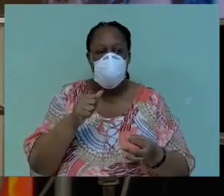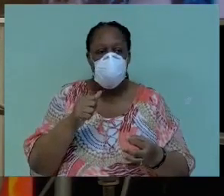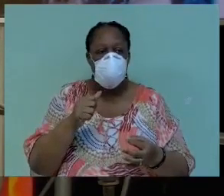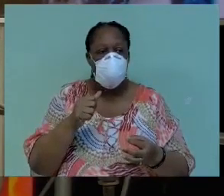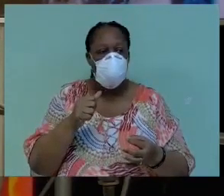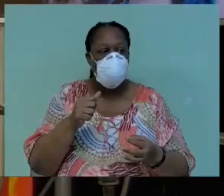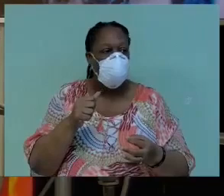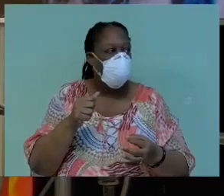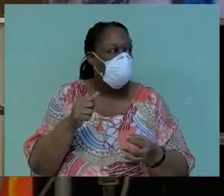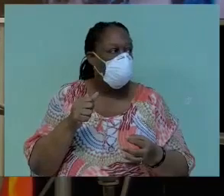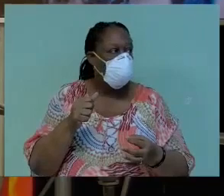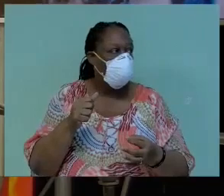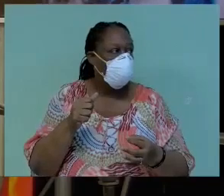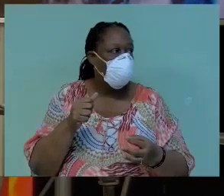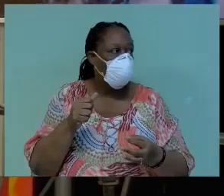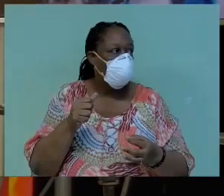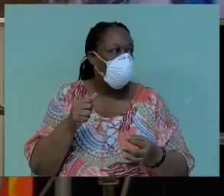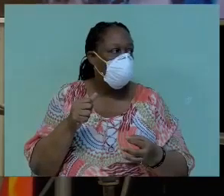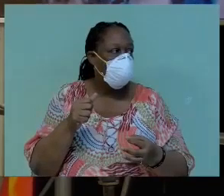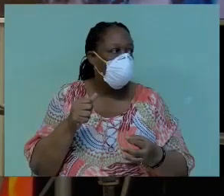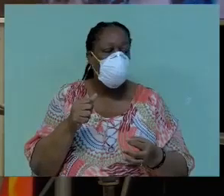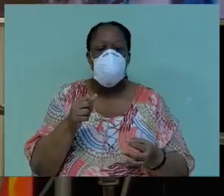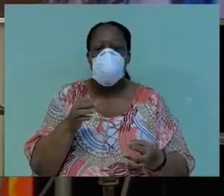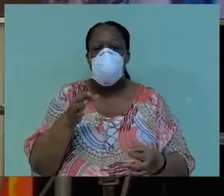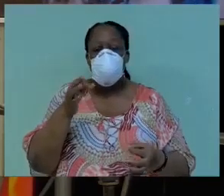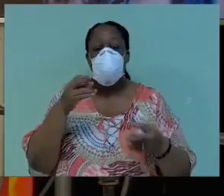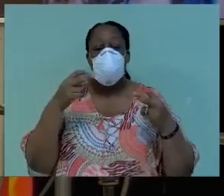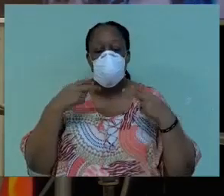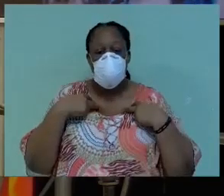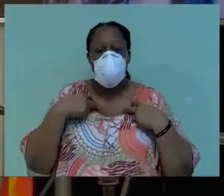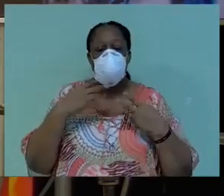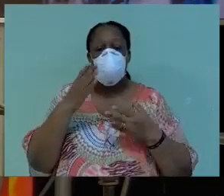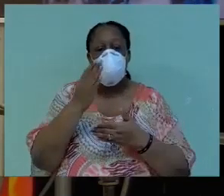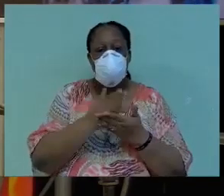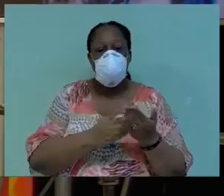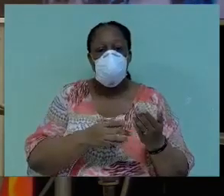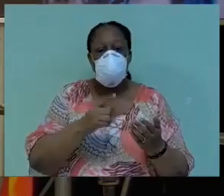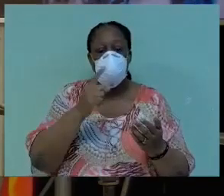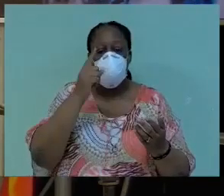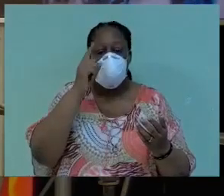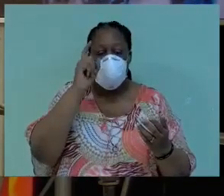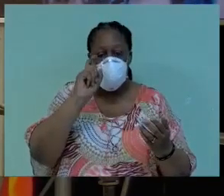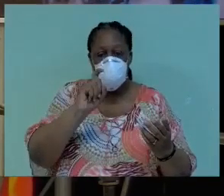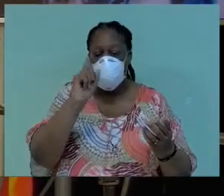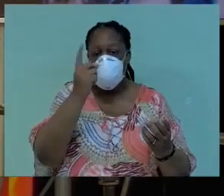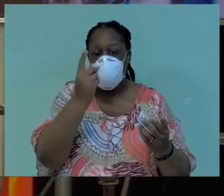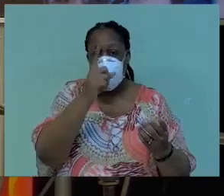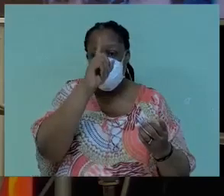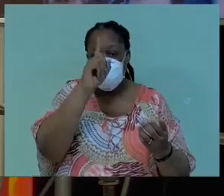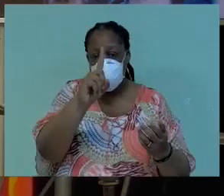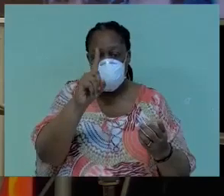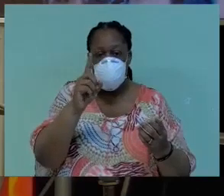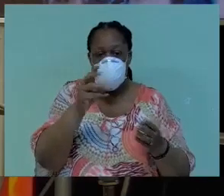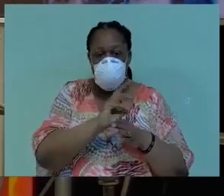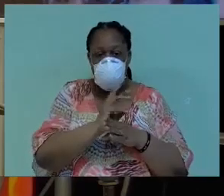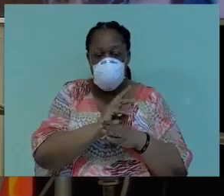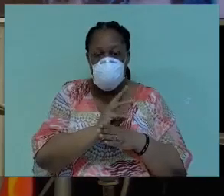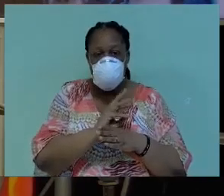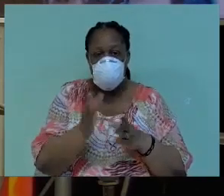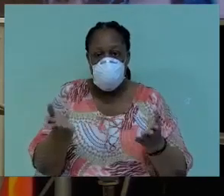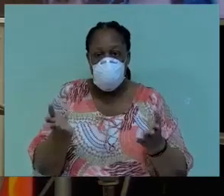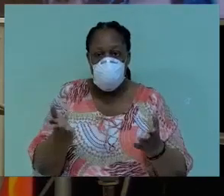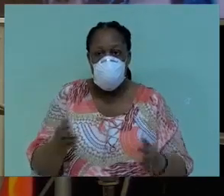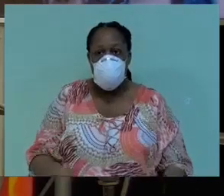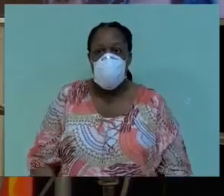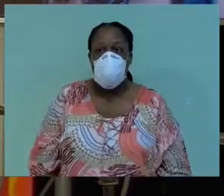masks that are just two-ply and they're meant just for single use, and you need to make sure that you change these regularly. Or if you have a cloth face mask, you need